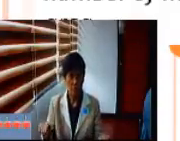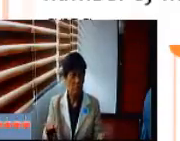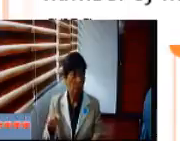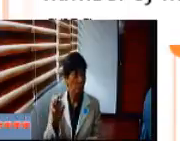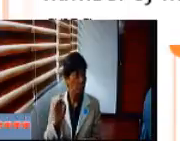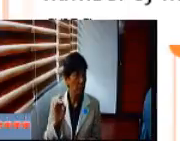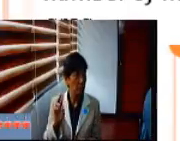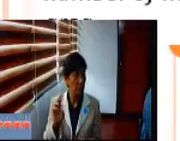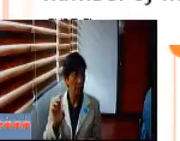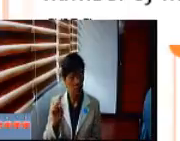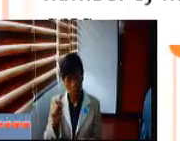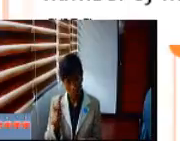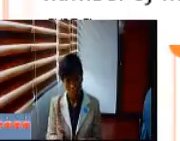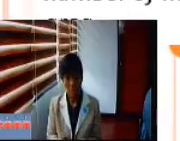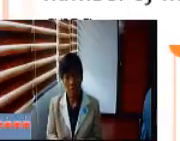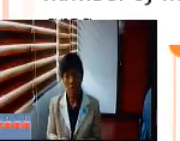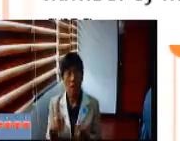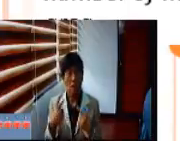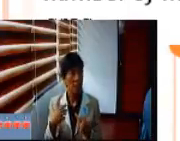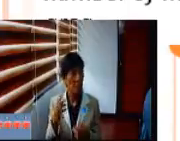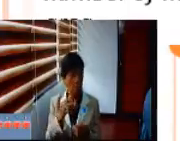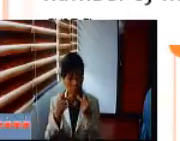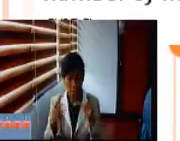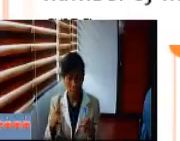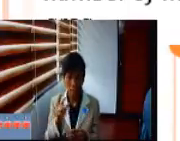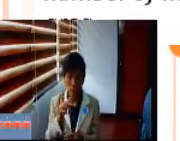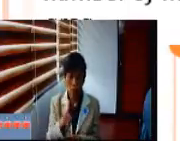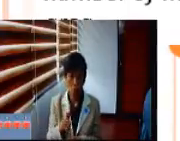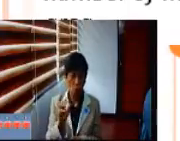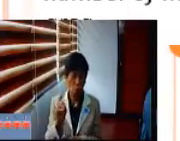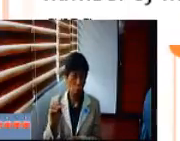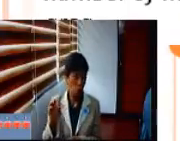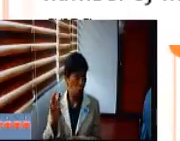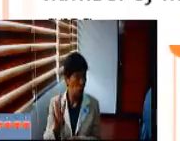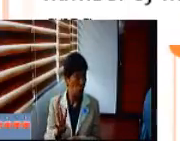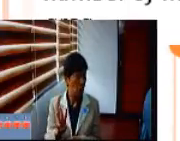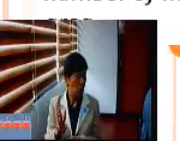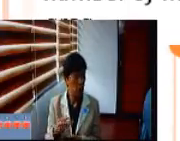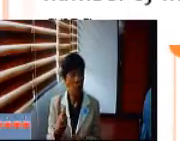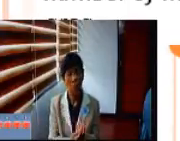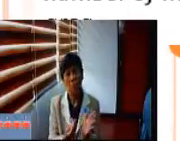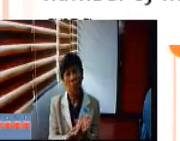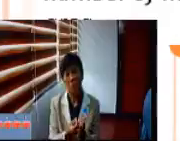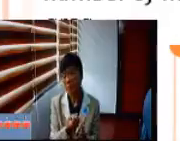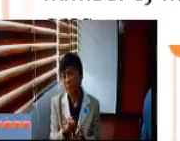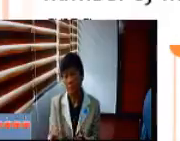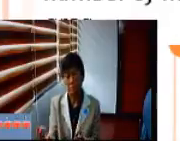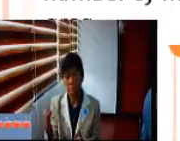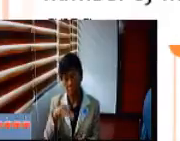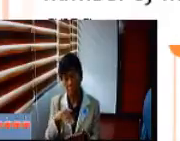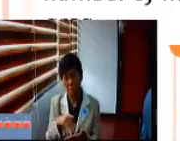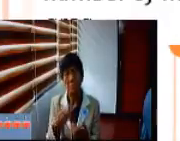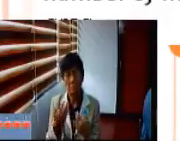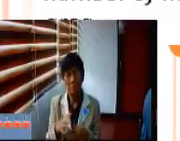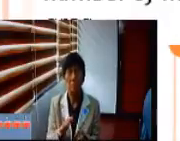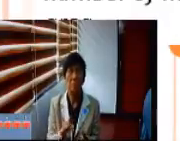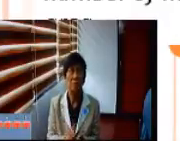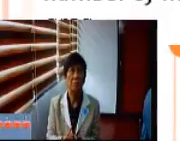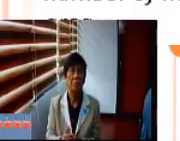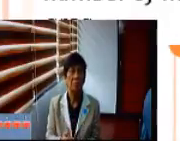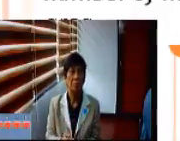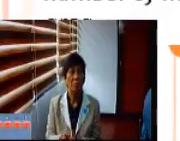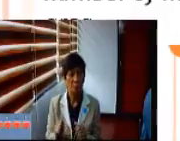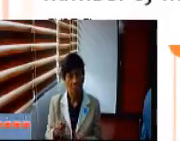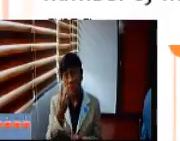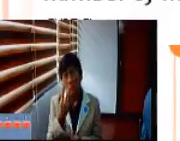published in 2004 by Ken Carpenter. This has been proven by a number of studies after that, as you can see in that figure over